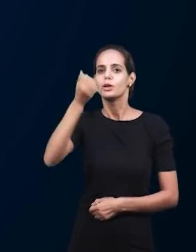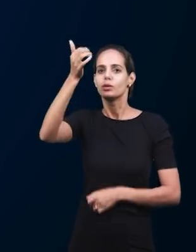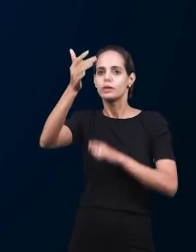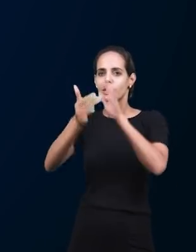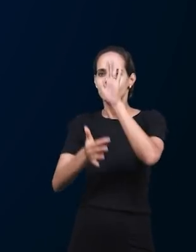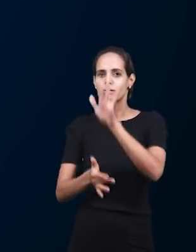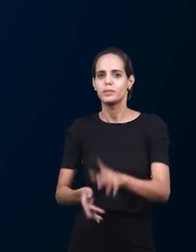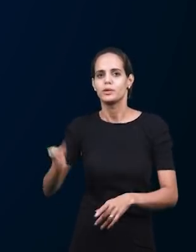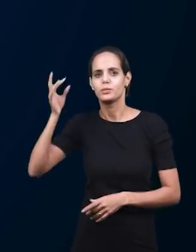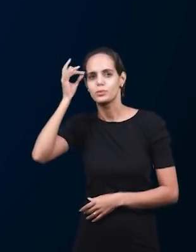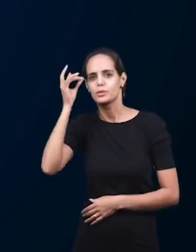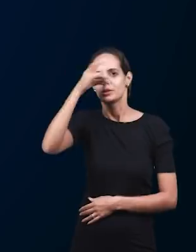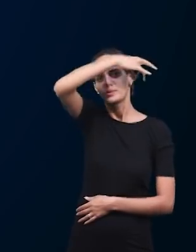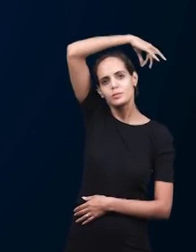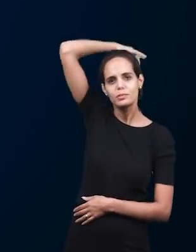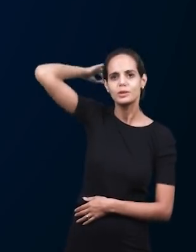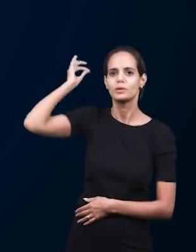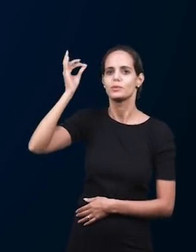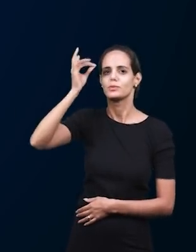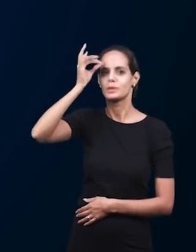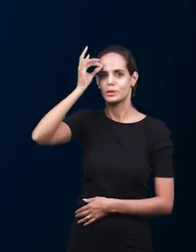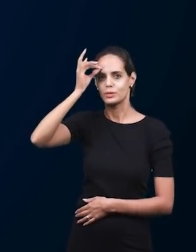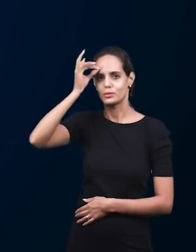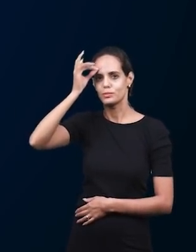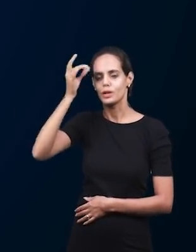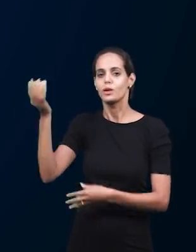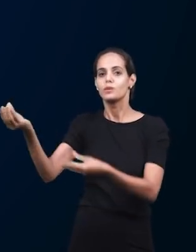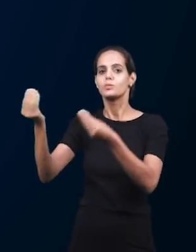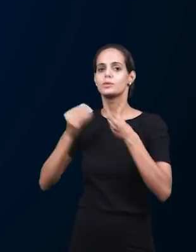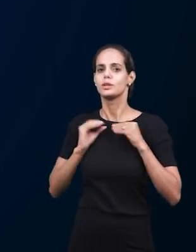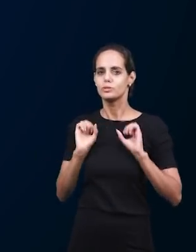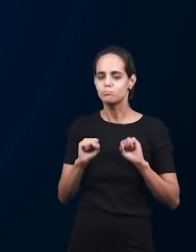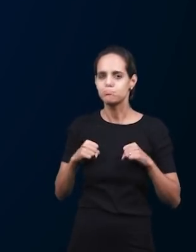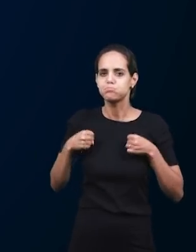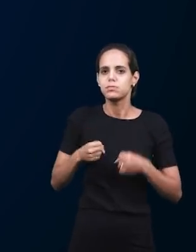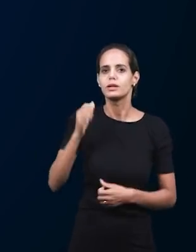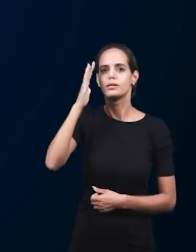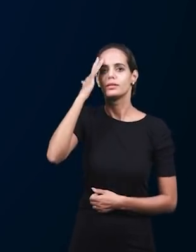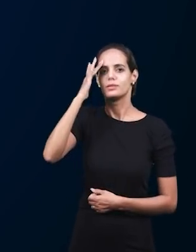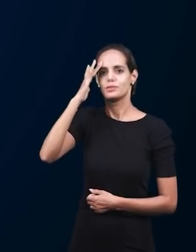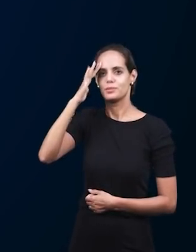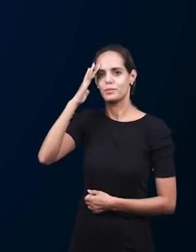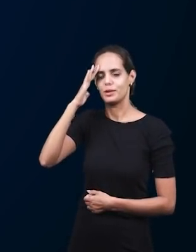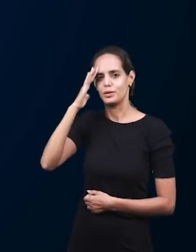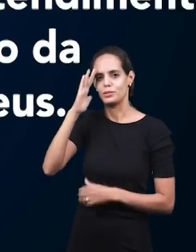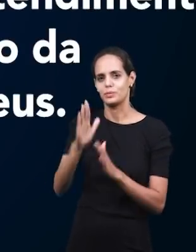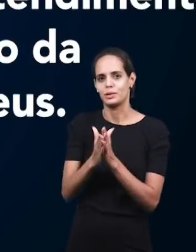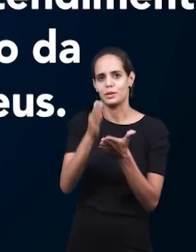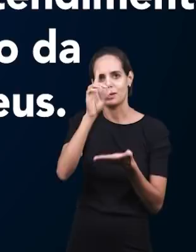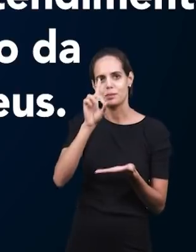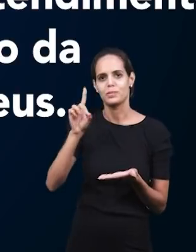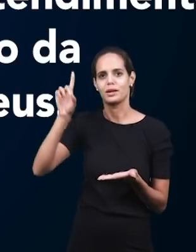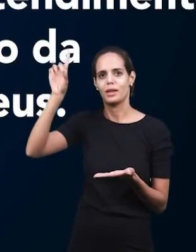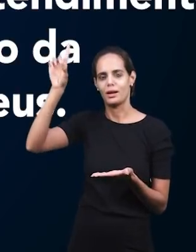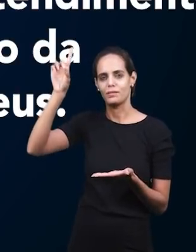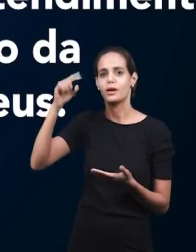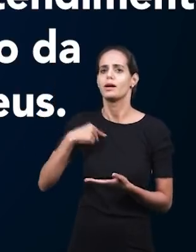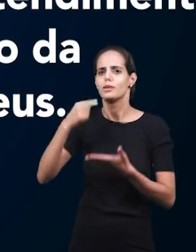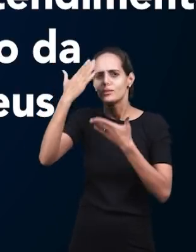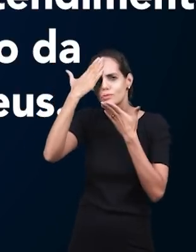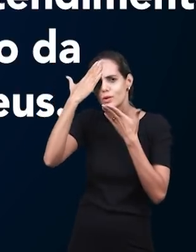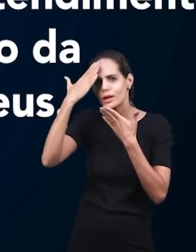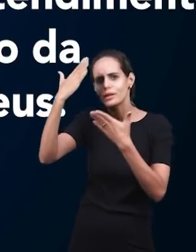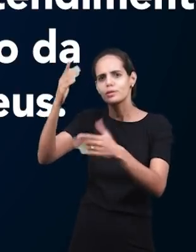Spirit in our midst, giving us understanding of the Word of God and also feeding our souls. And I'm very grateful for